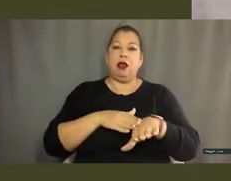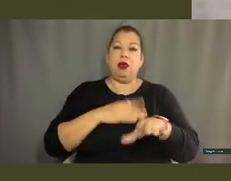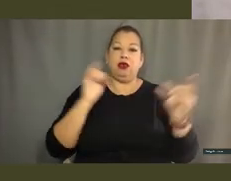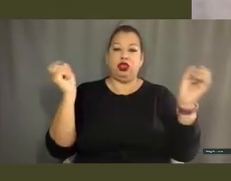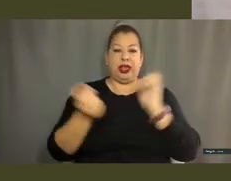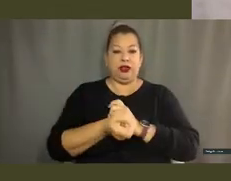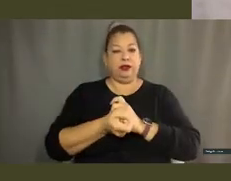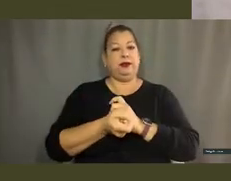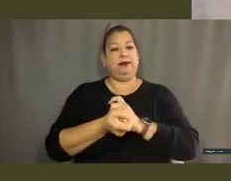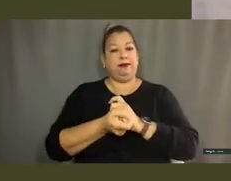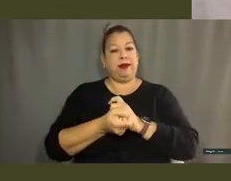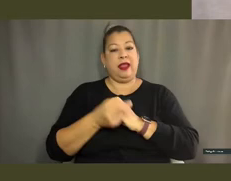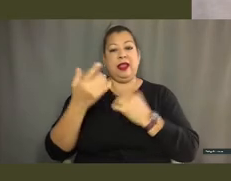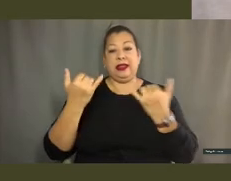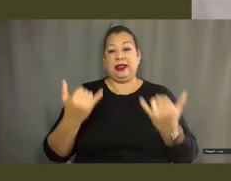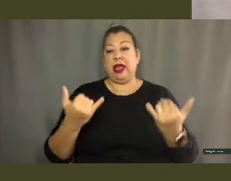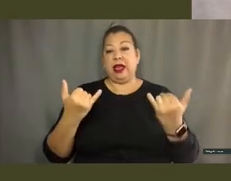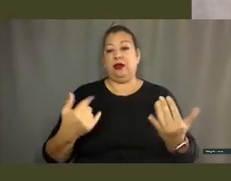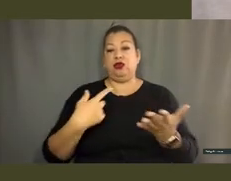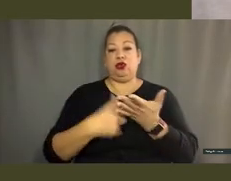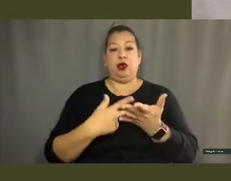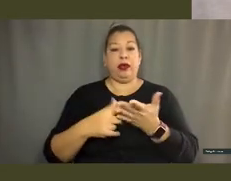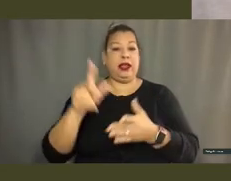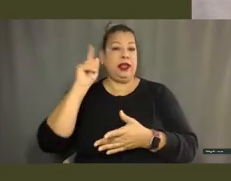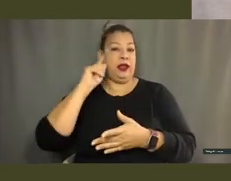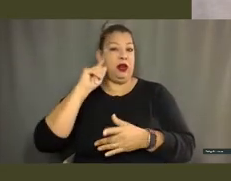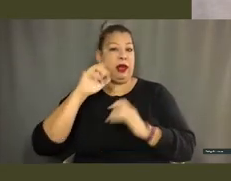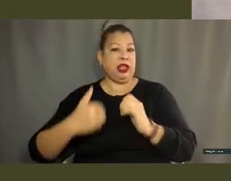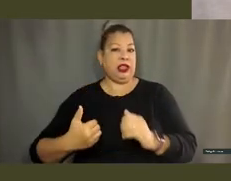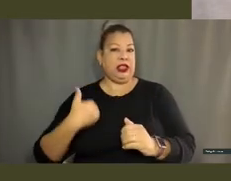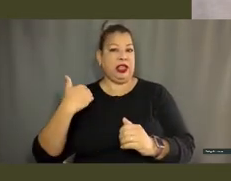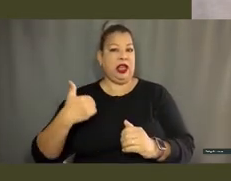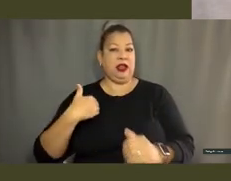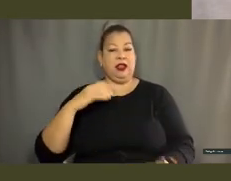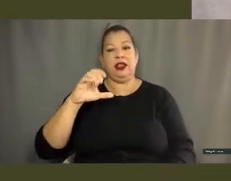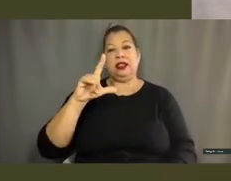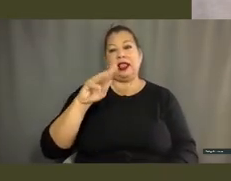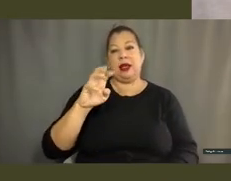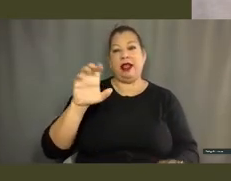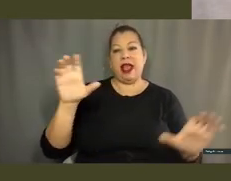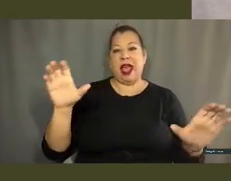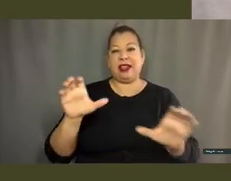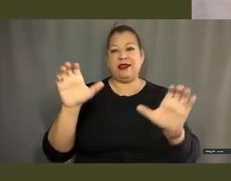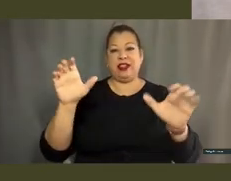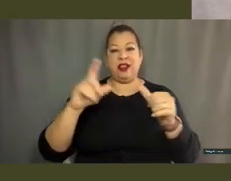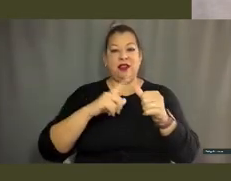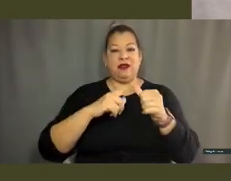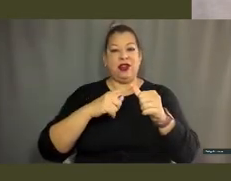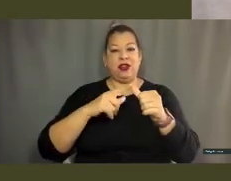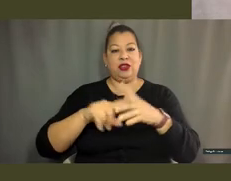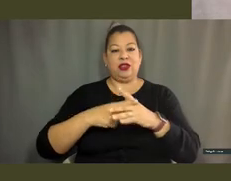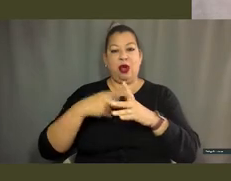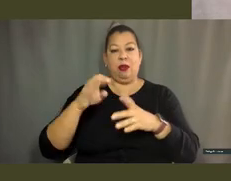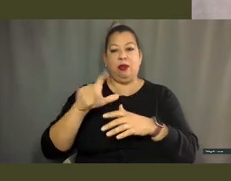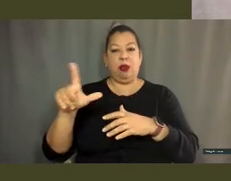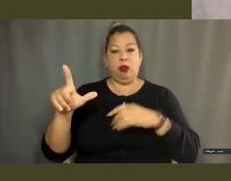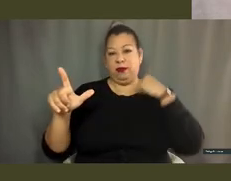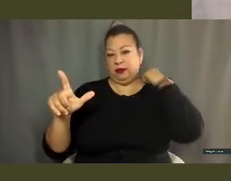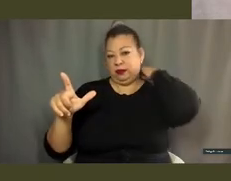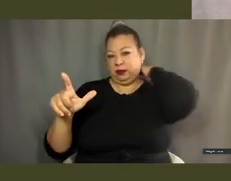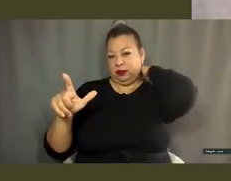this section, we're going to be hearing the thoughts of a young climate activist. But first, I'd like to launch a poll. And the question